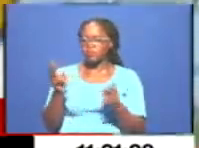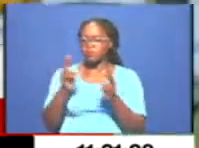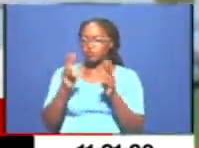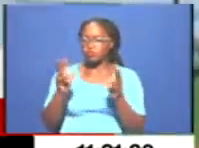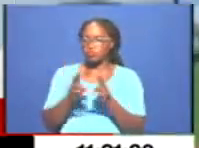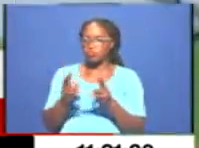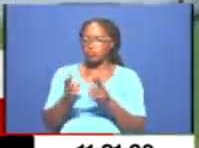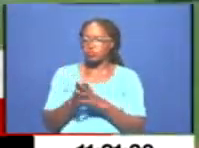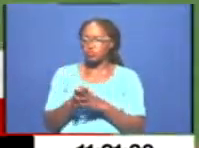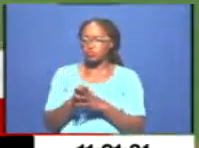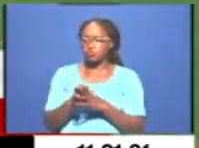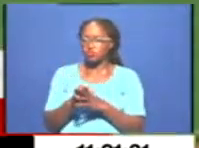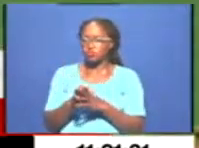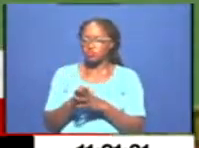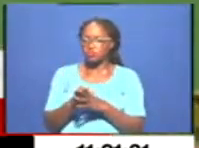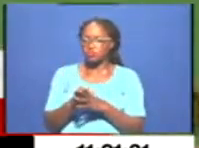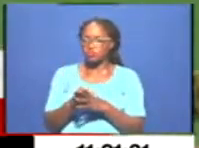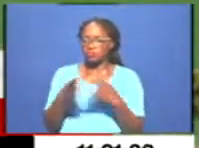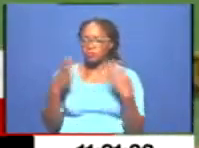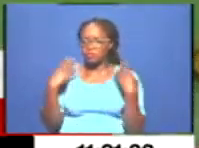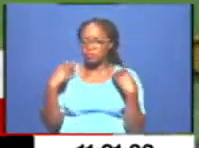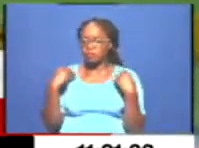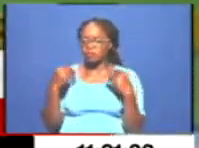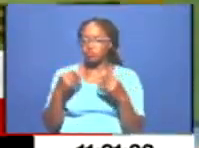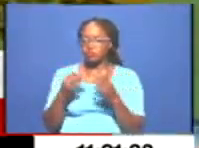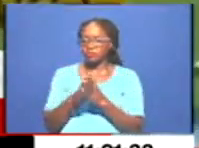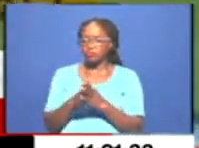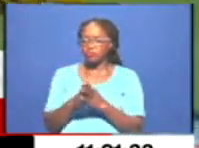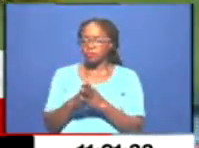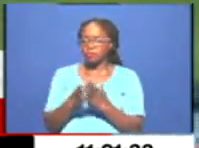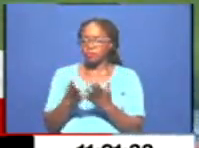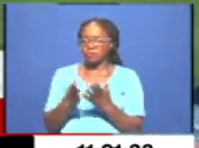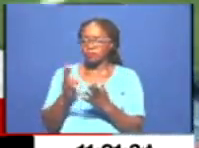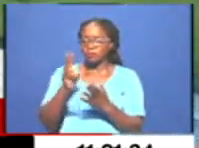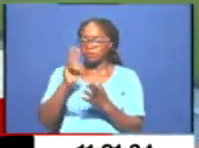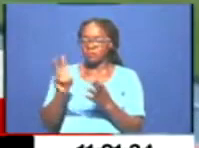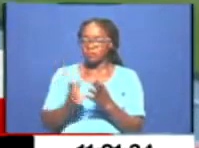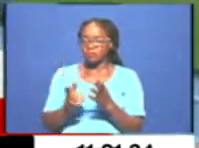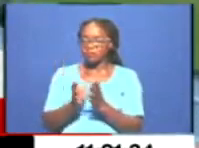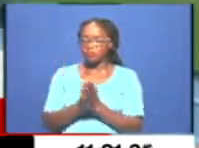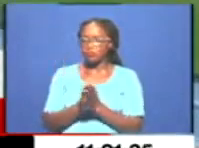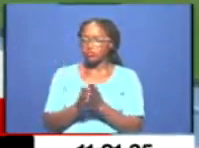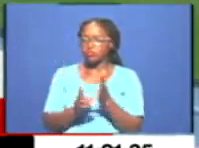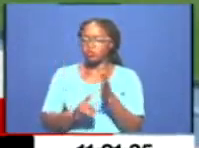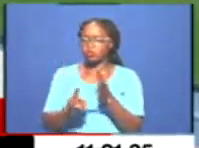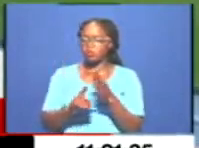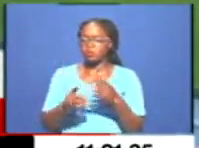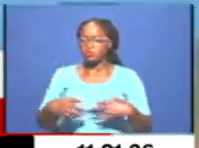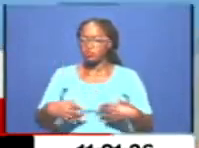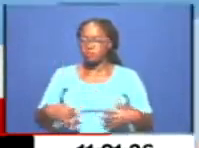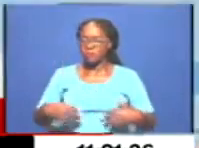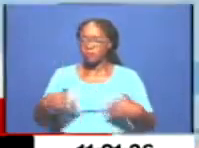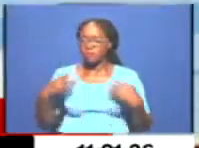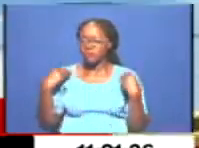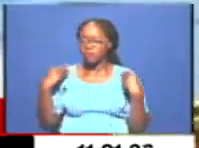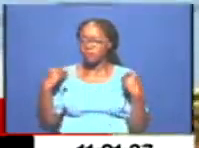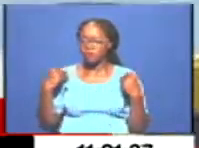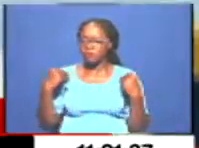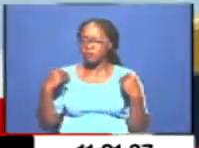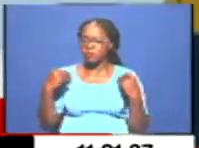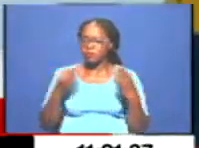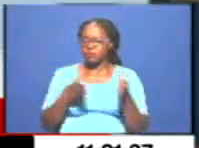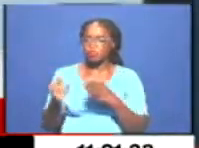at the Commonwealth. We are hoping that through the support of the Ministry of Sports, we can be able to get some of our sports people get exposure